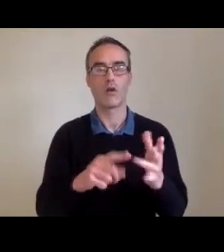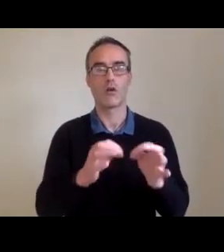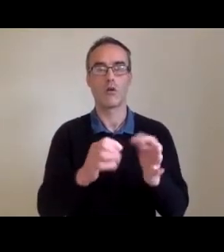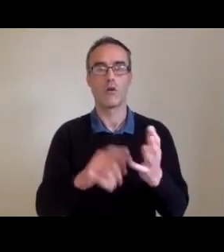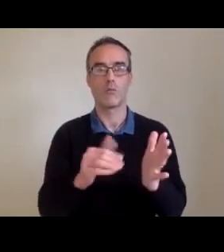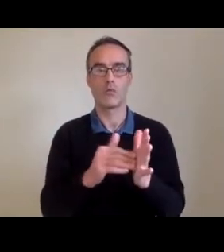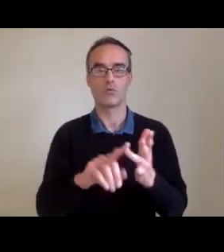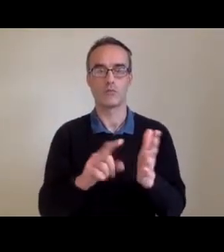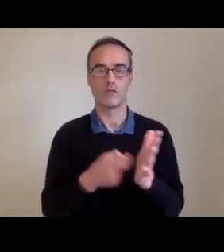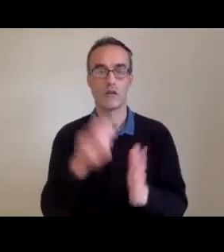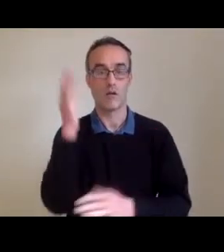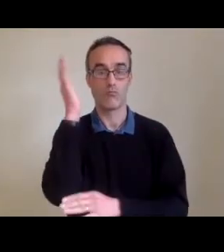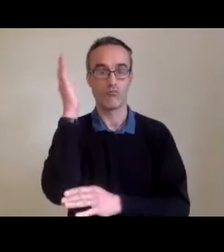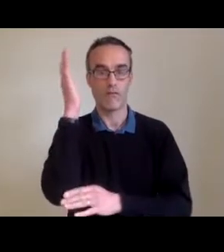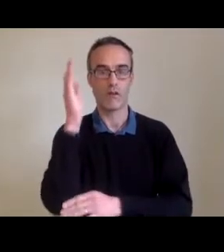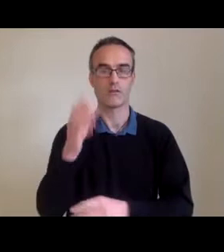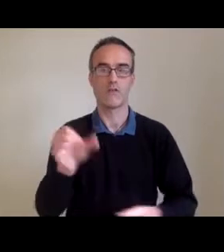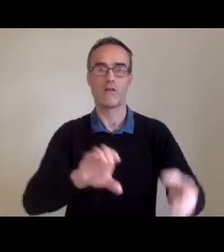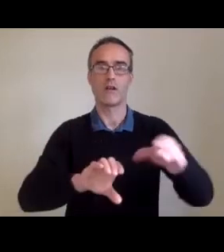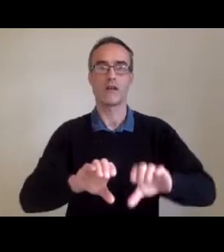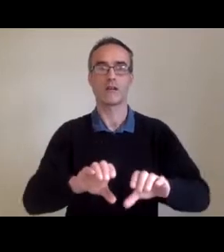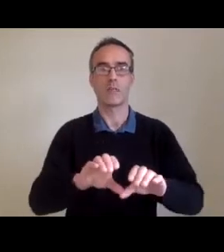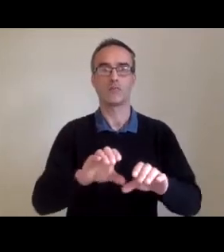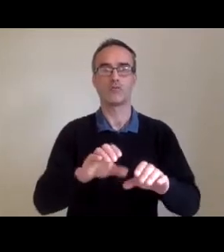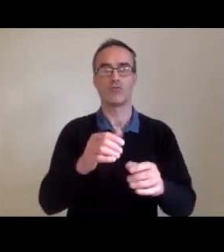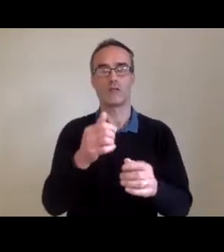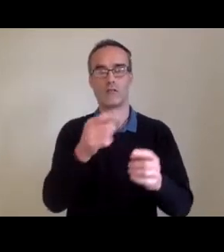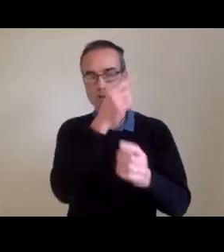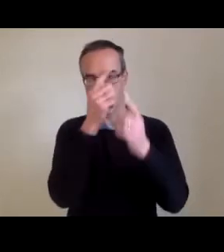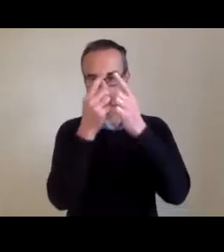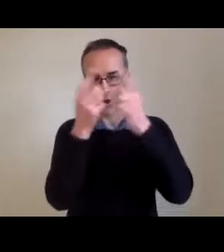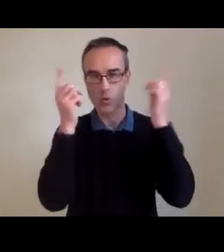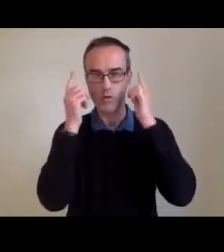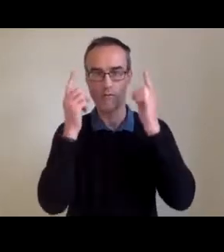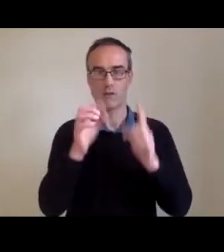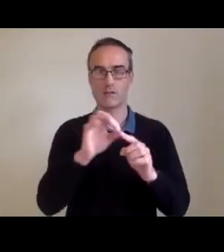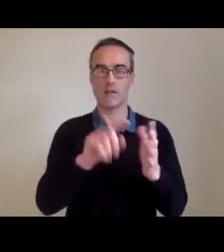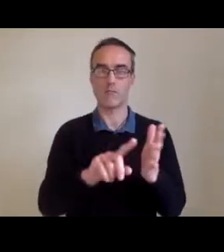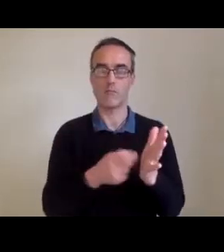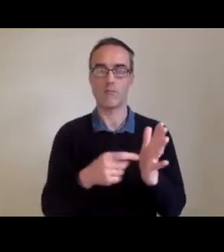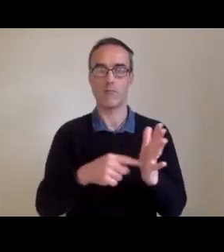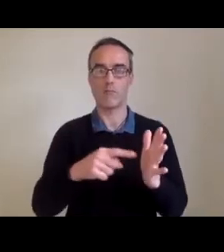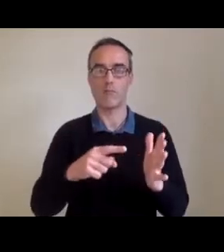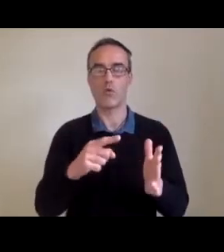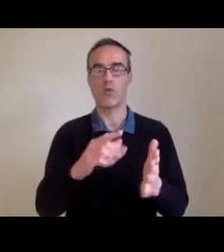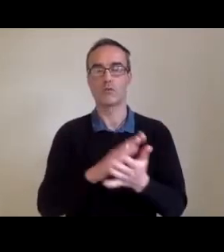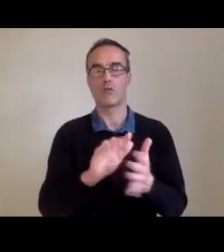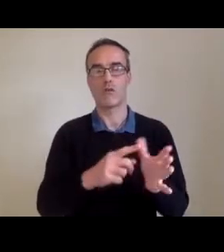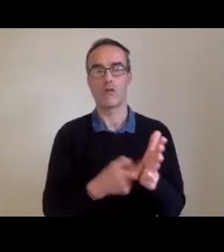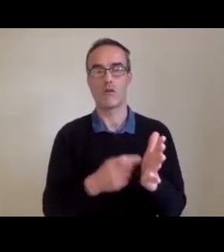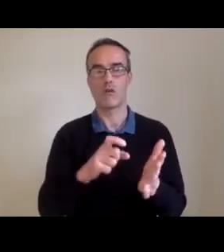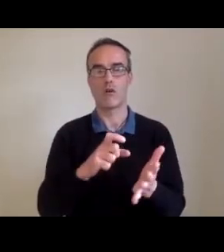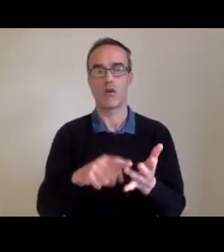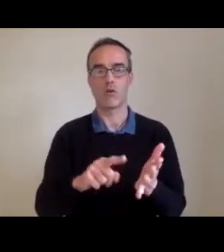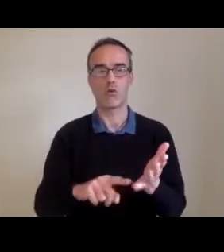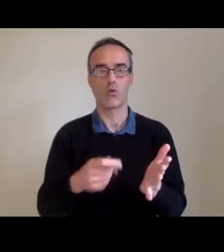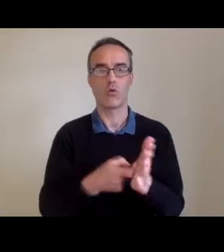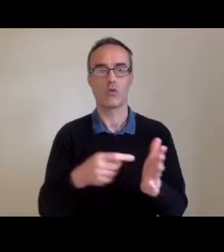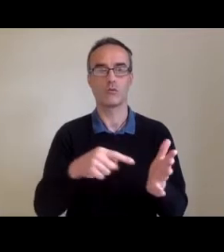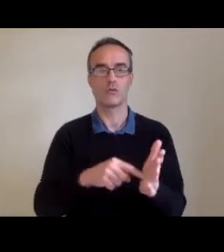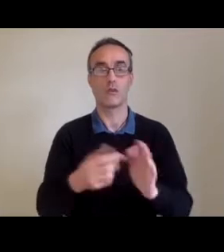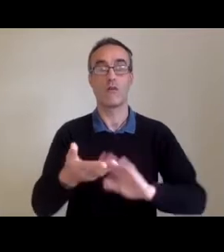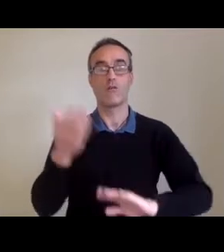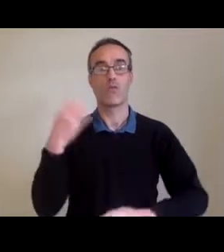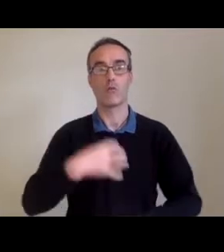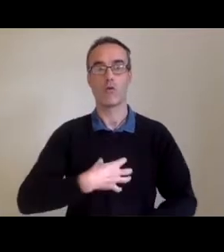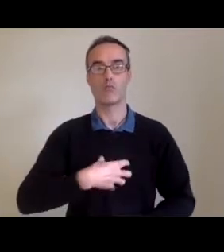of chemistry from the University of Port Harcourt and the former president of the Nigeria Chemical Society. In fact, the first female